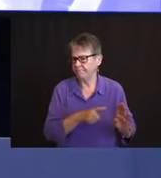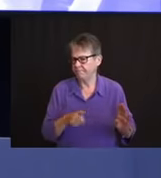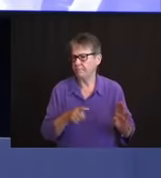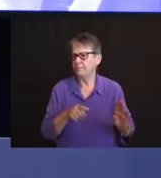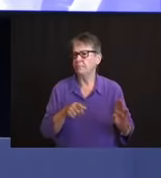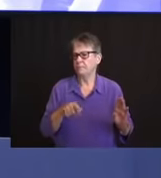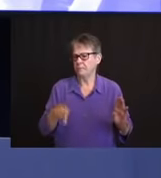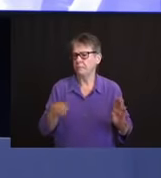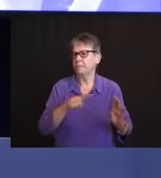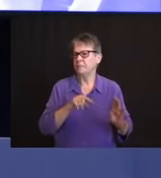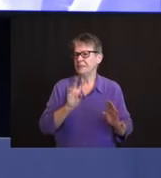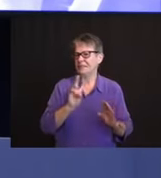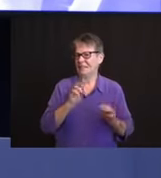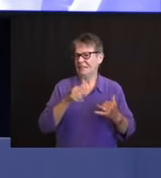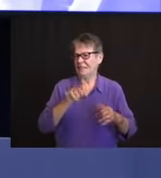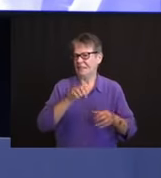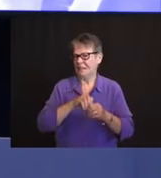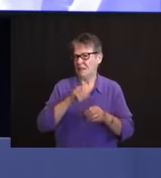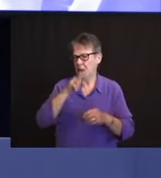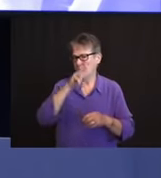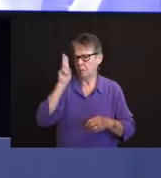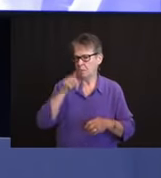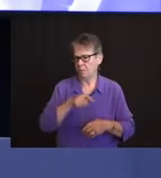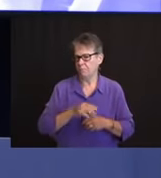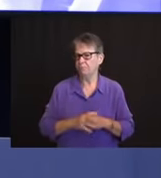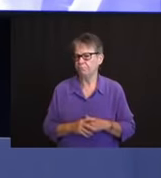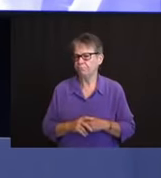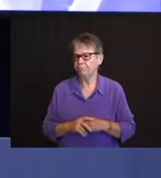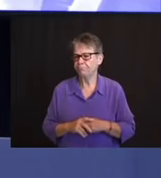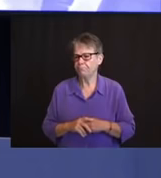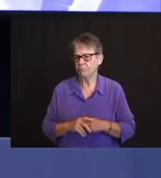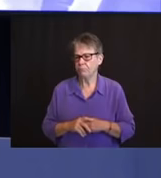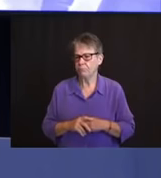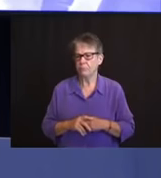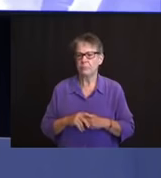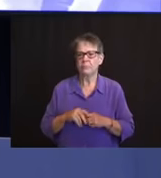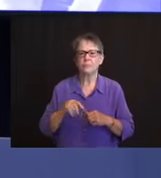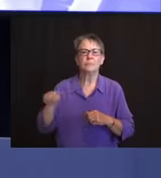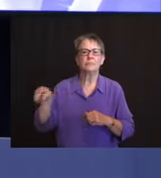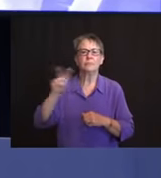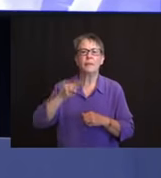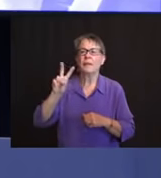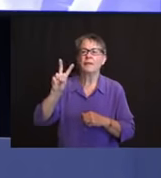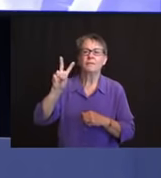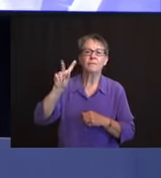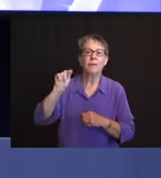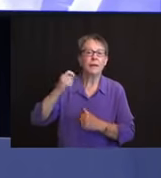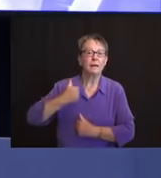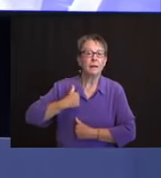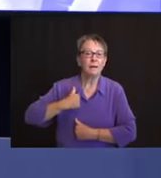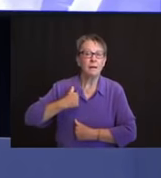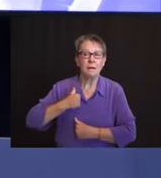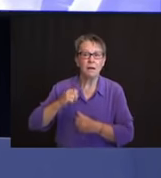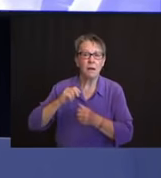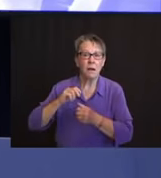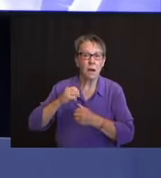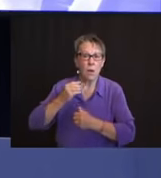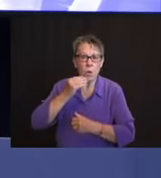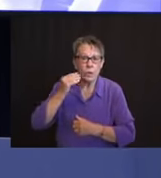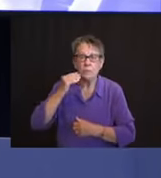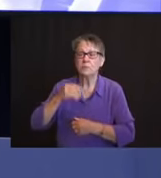state veteran homes and our psychiatric hospitals numbers remain the same. The daily percent